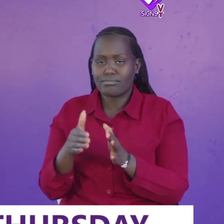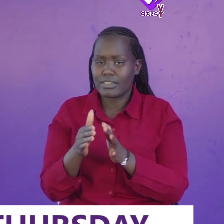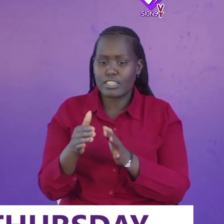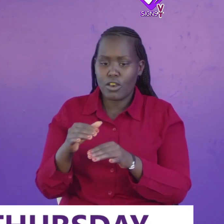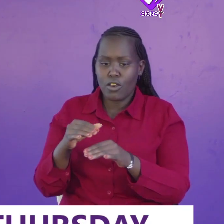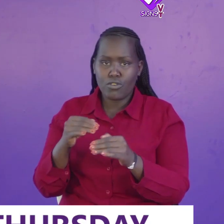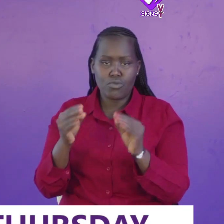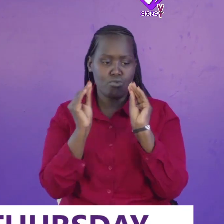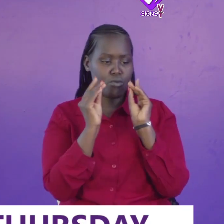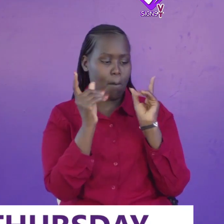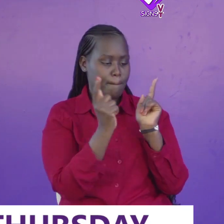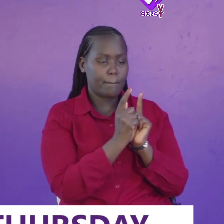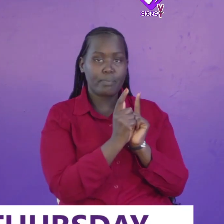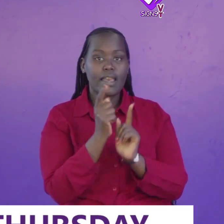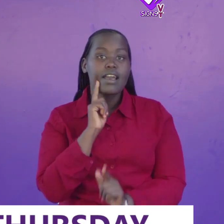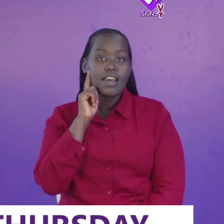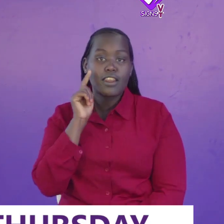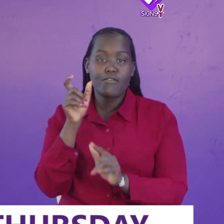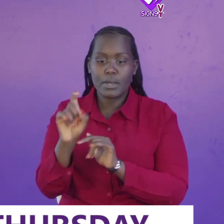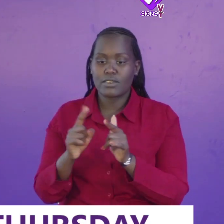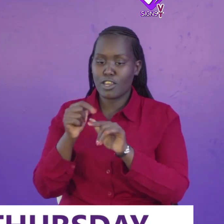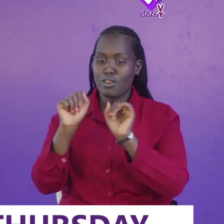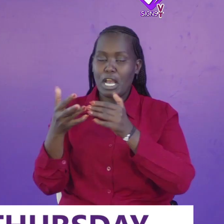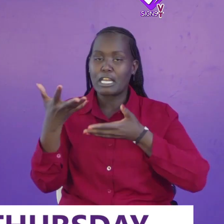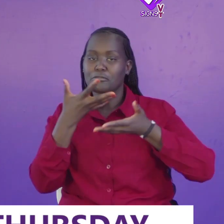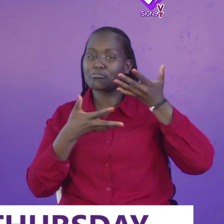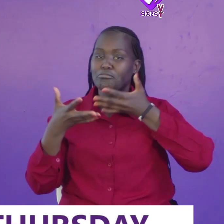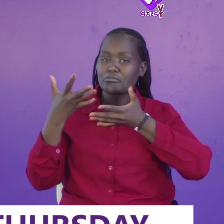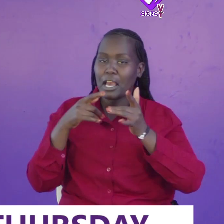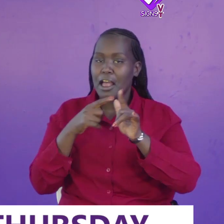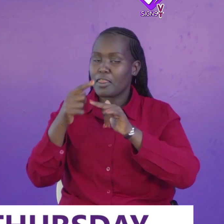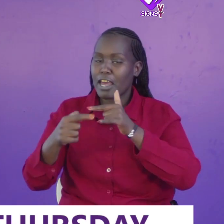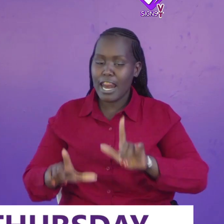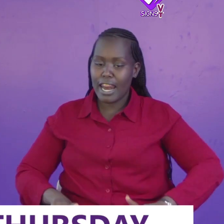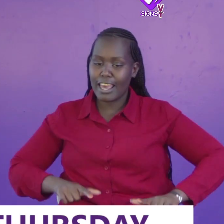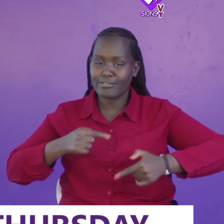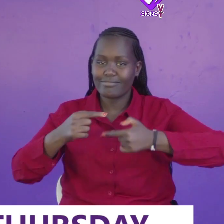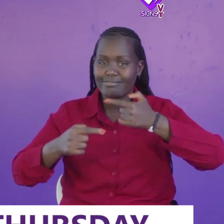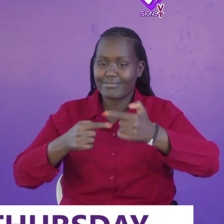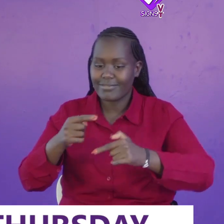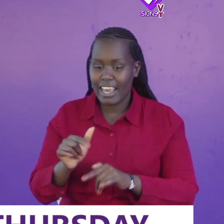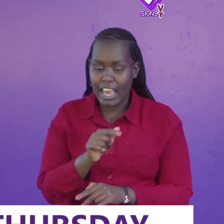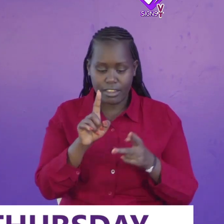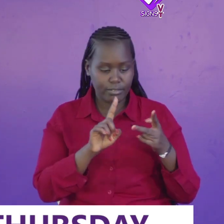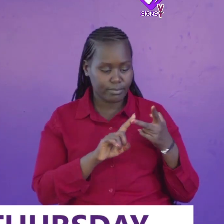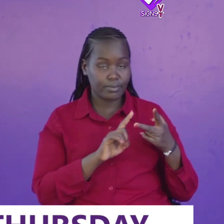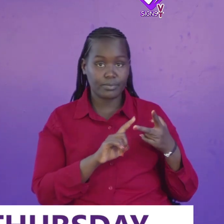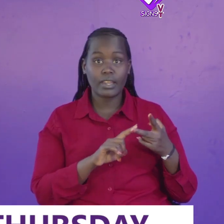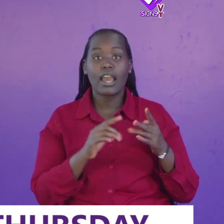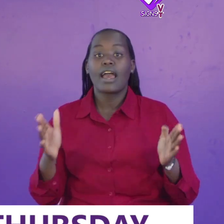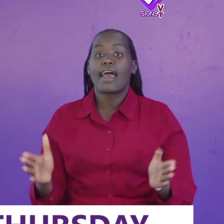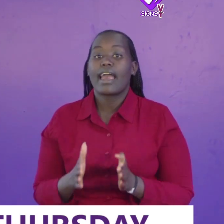person, inakuwa mnaweza bonga, mpige story, you laugh it out na maisha inasonga. Another point is